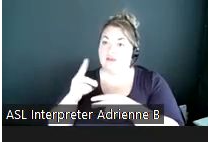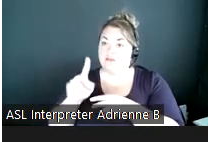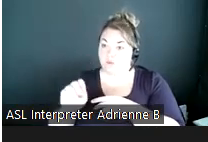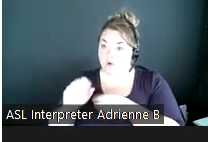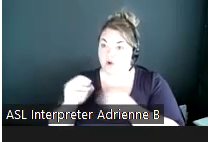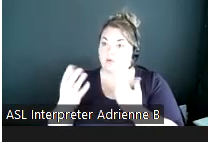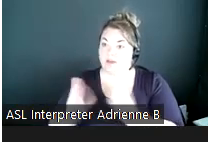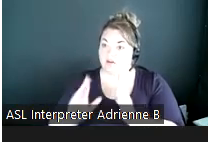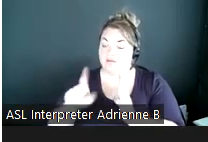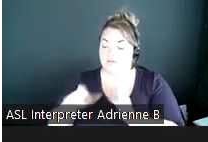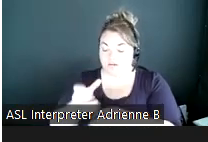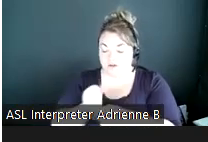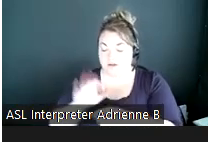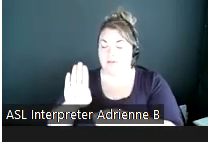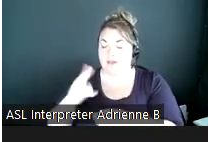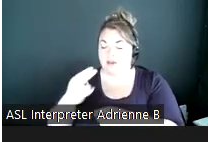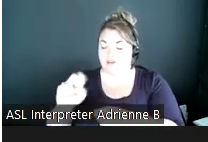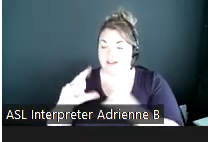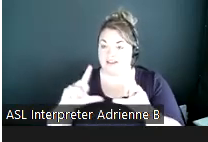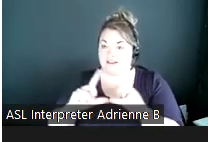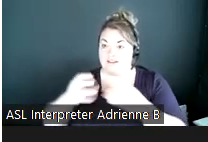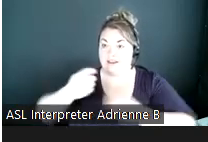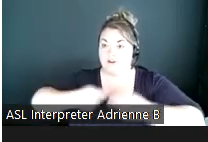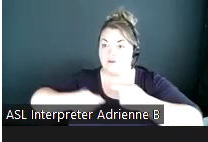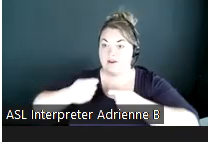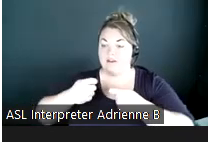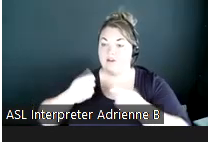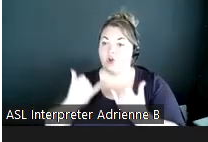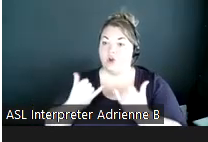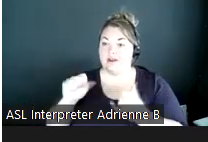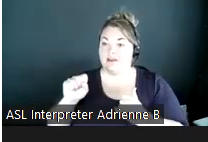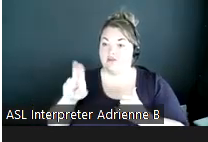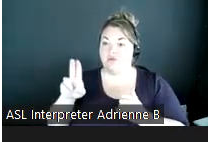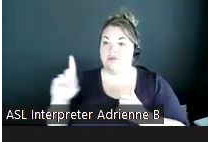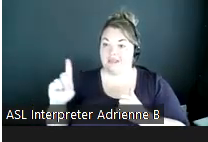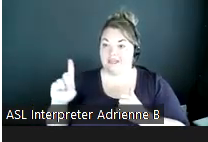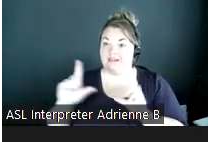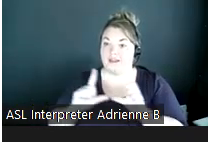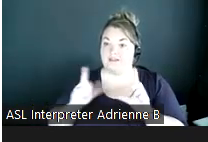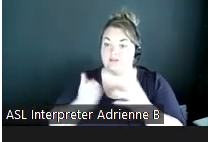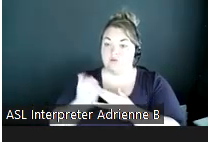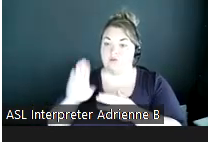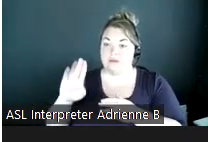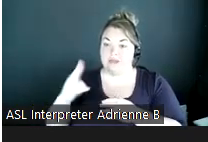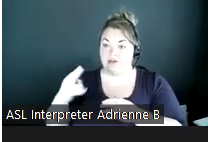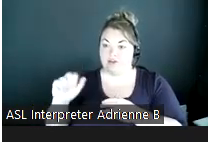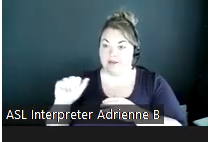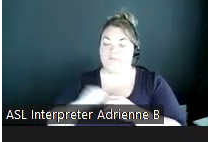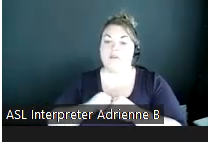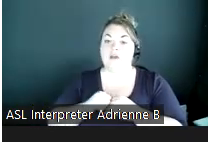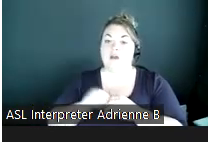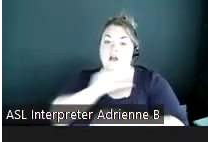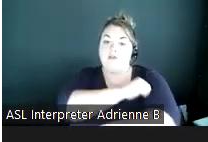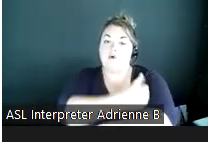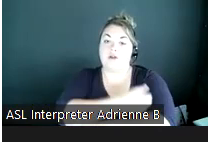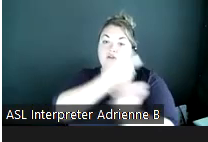BHE license in place of their current SUD license through the BHA. Authority transfers to